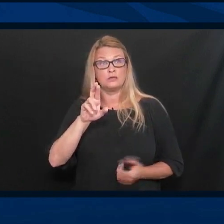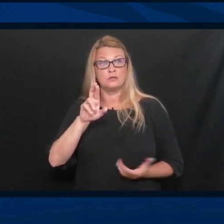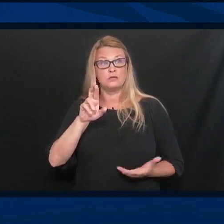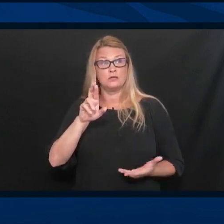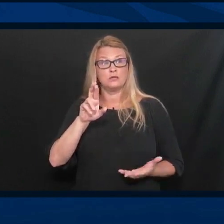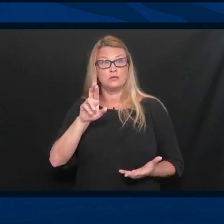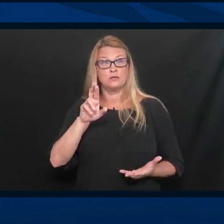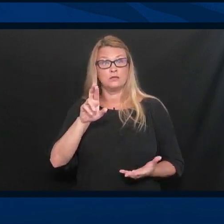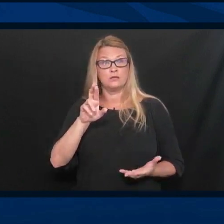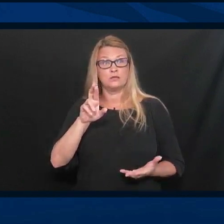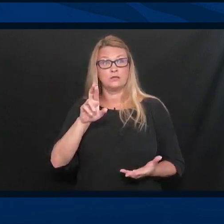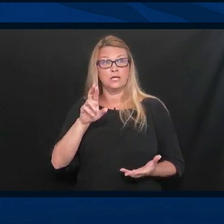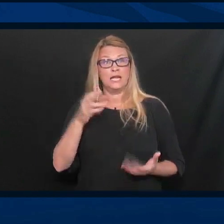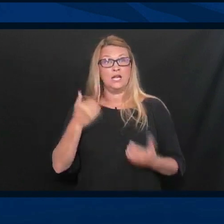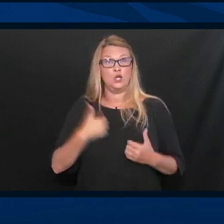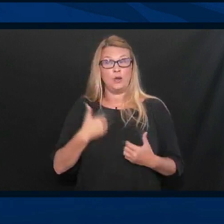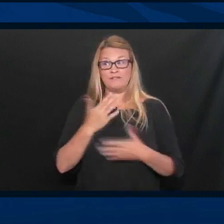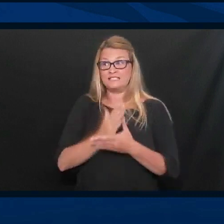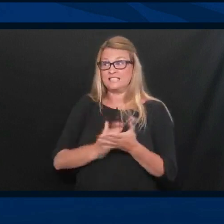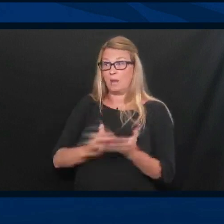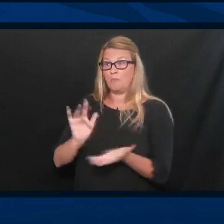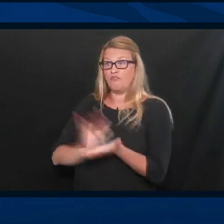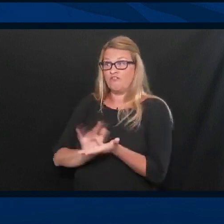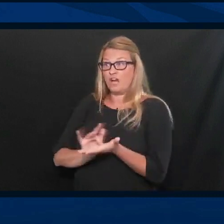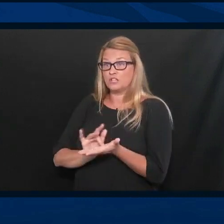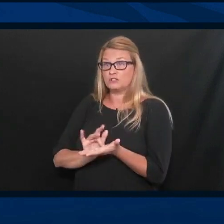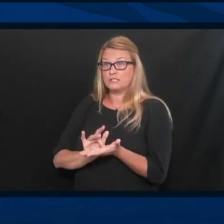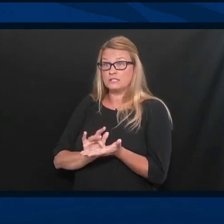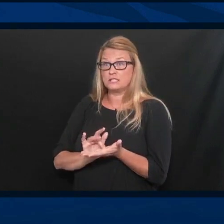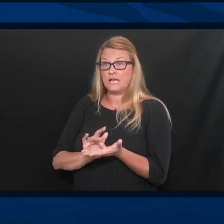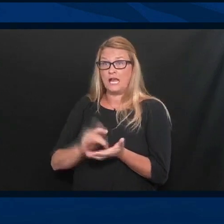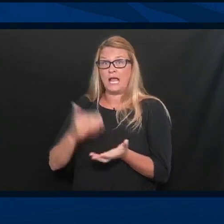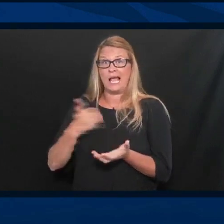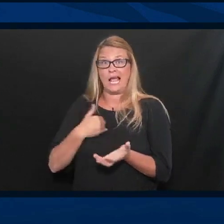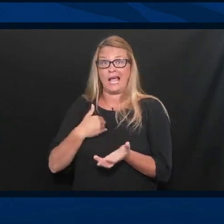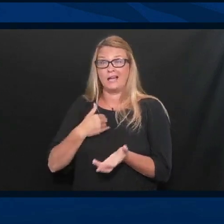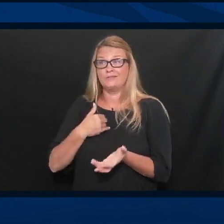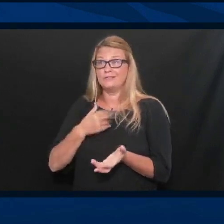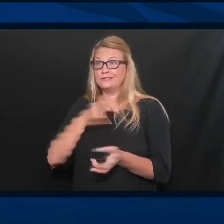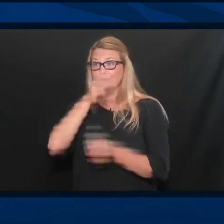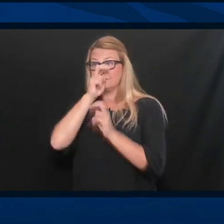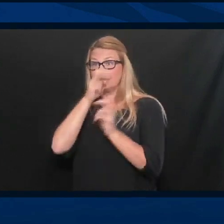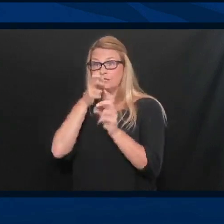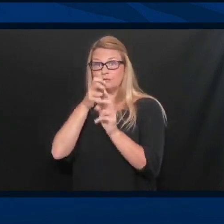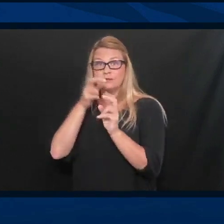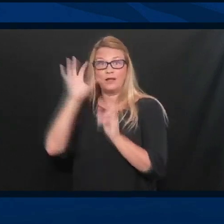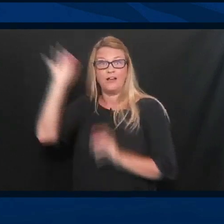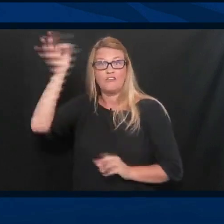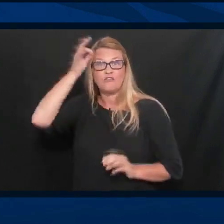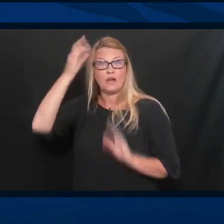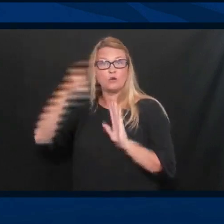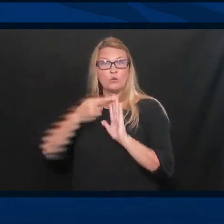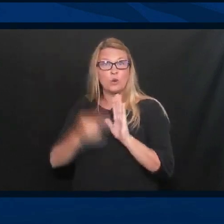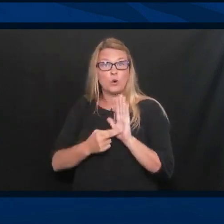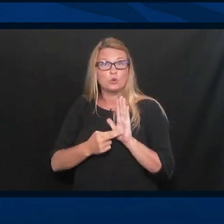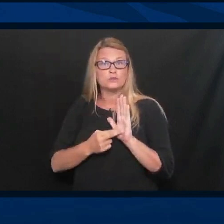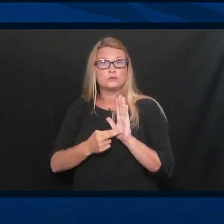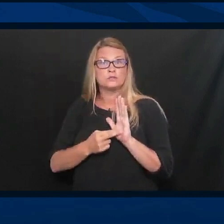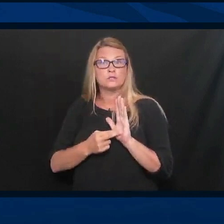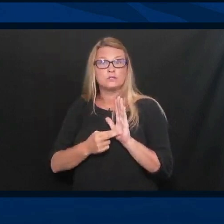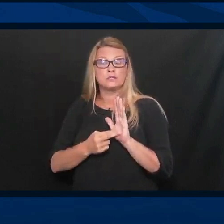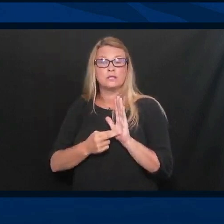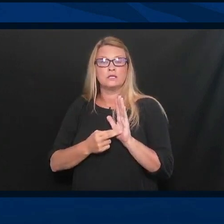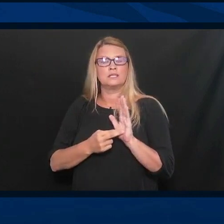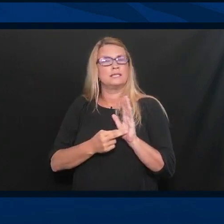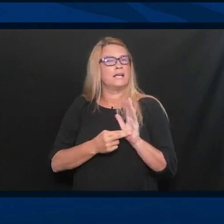with some pharmacies that may have federal entanglements or some type of restrictions that they're waiting for the green light, can